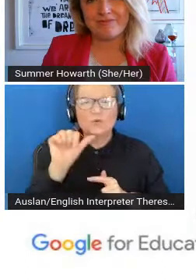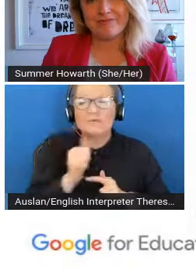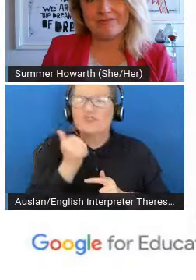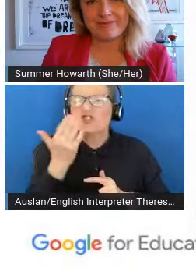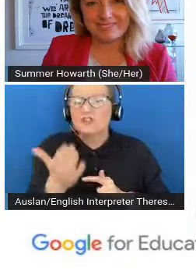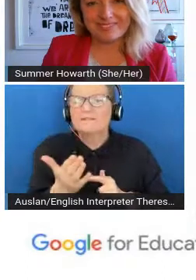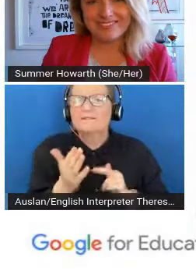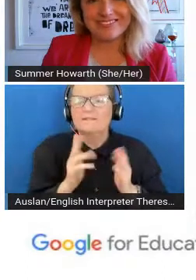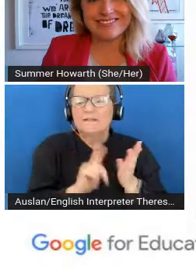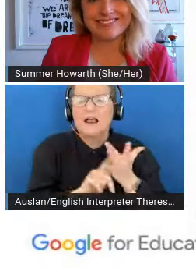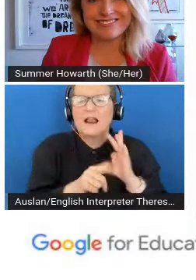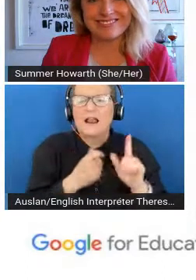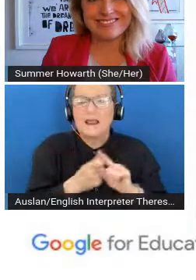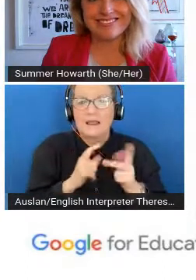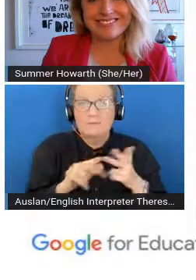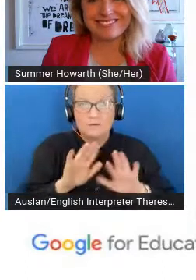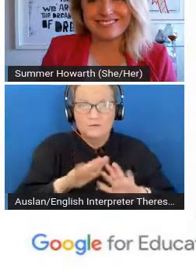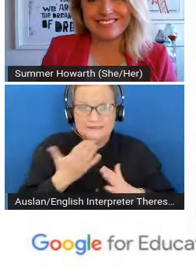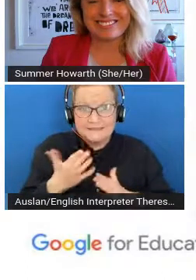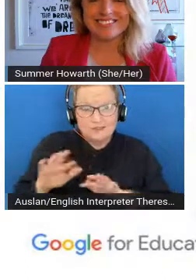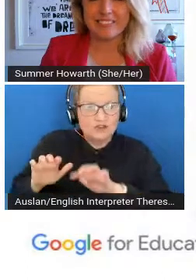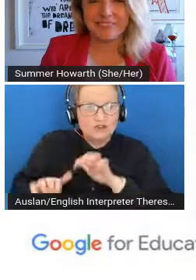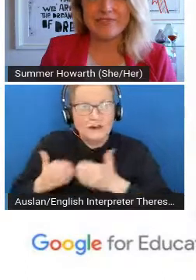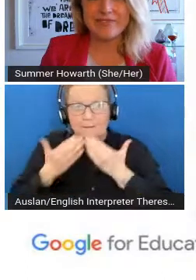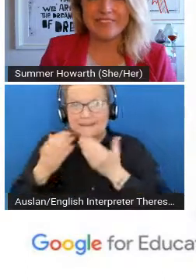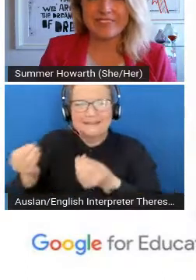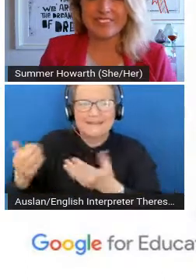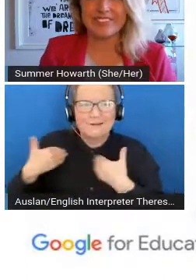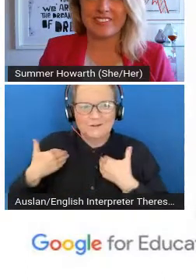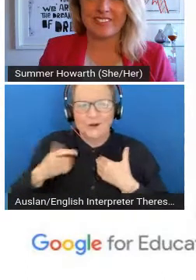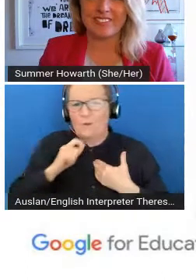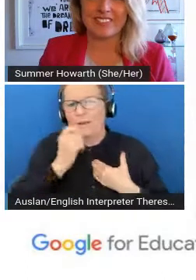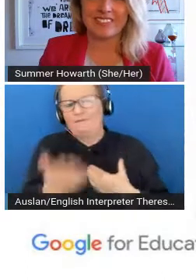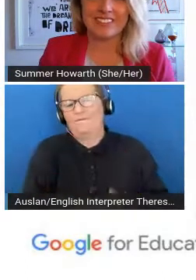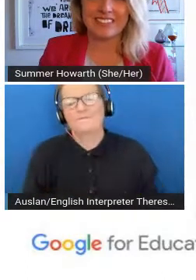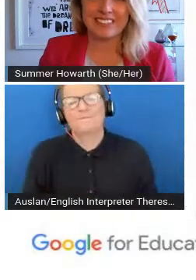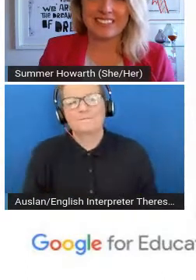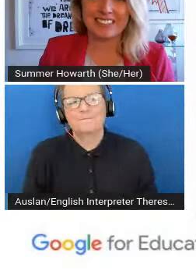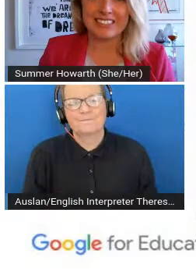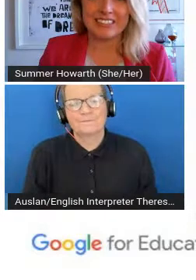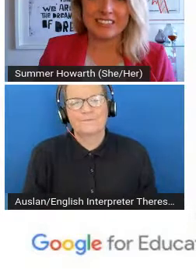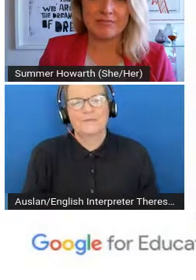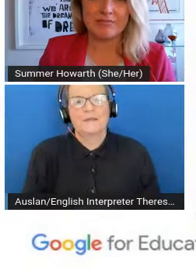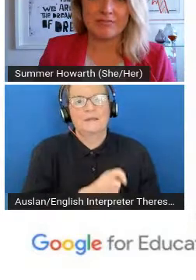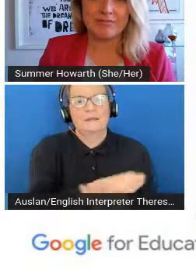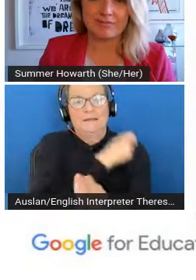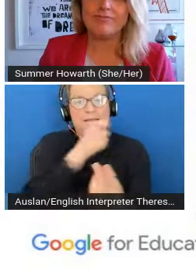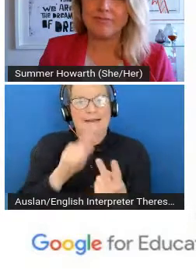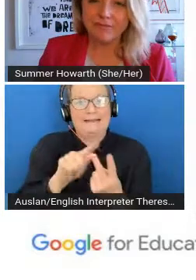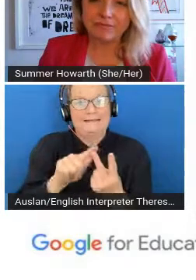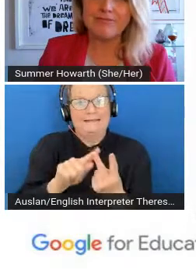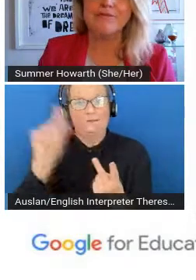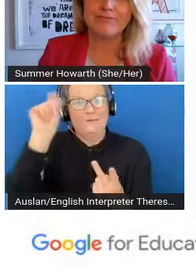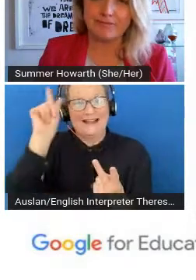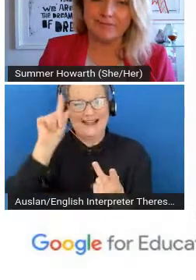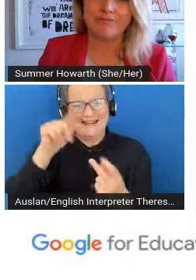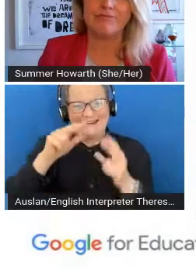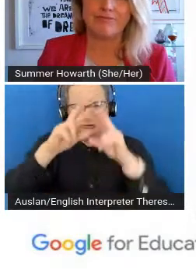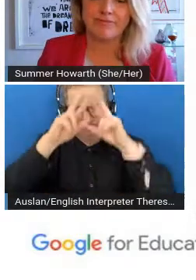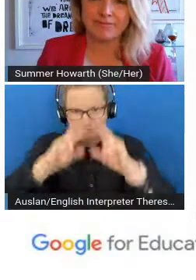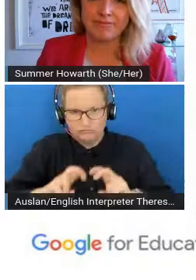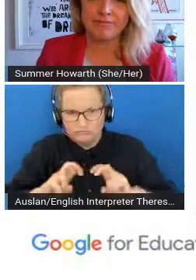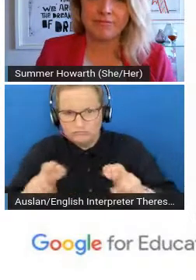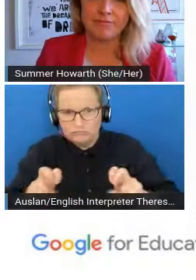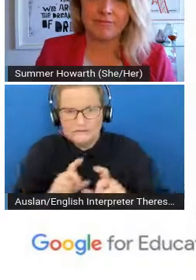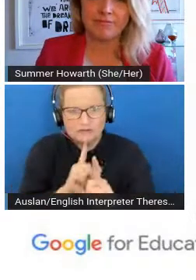don't, let us know in the chat and we will absolutely share that with you. The next session, or today's session, is going to be deep diving into